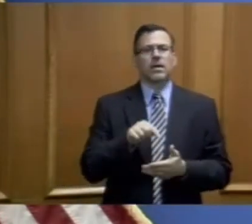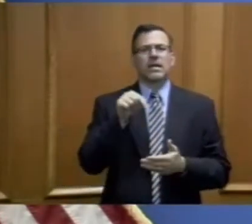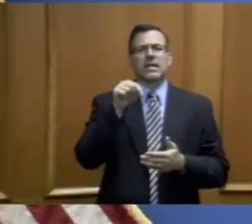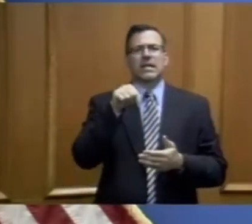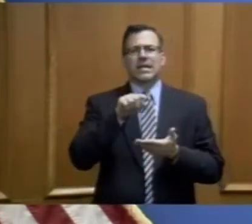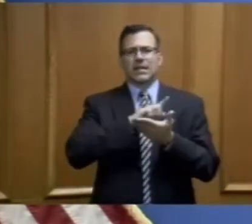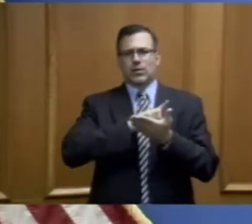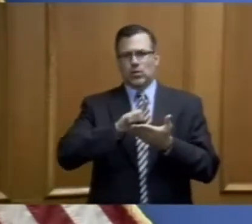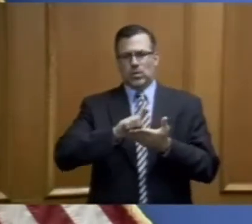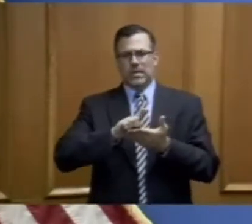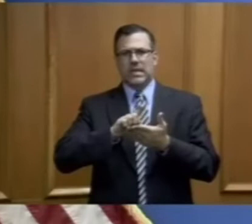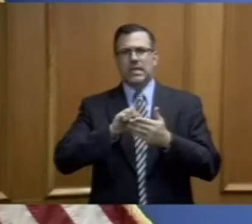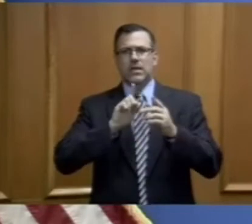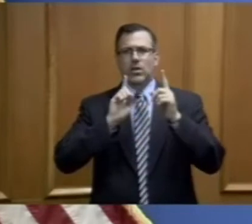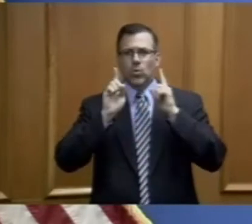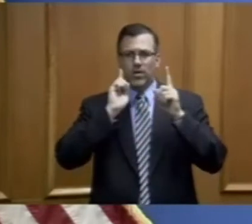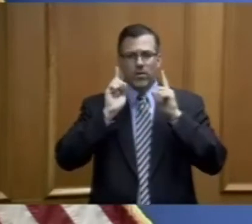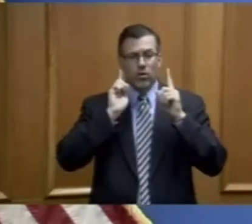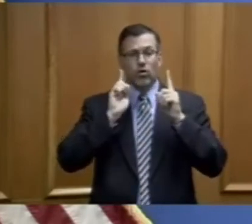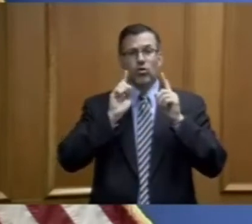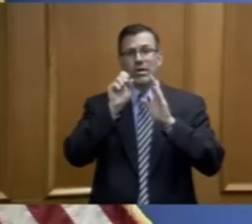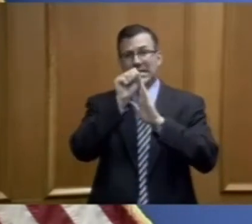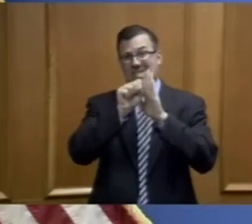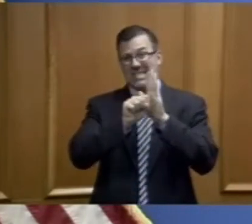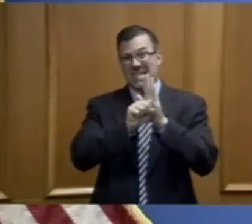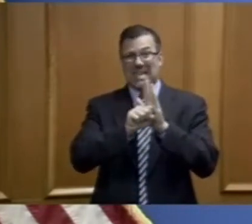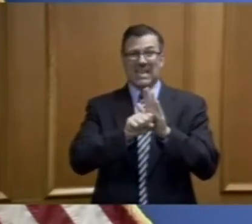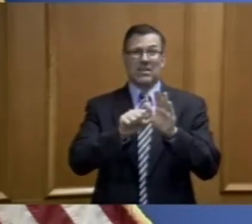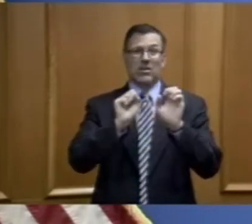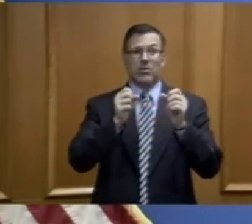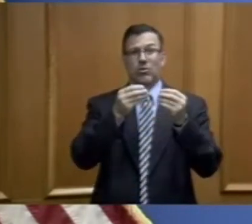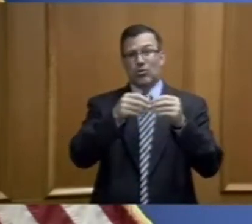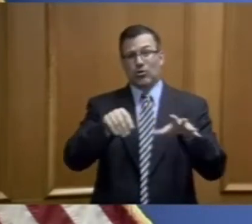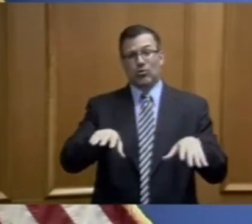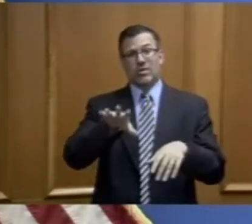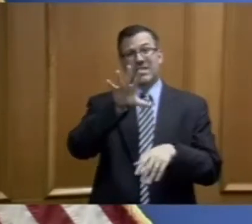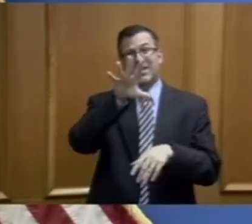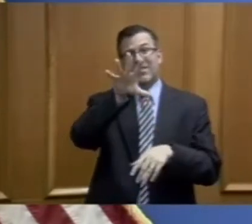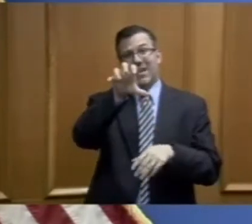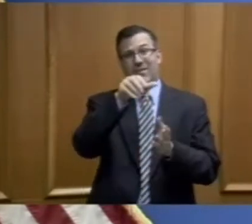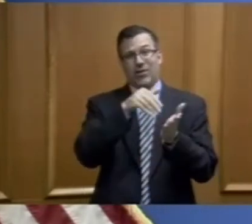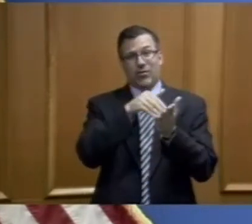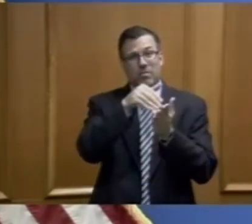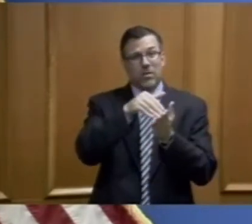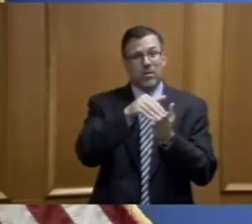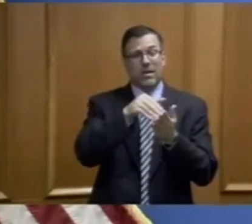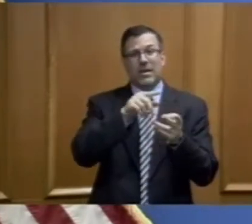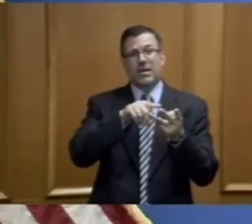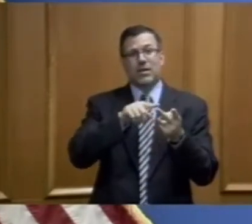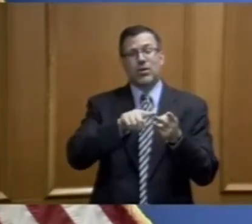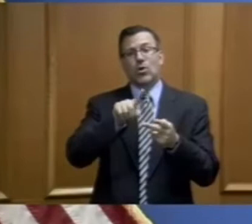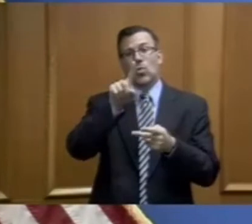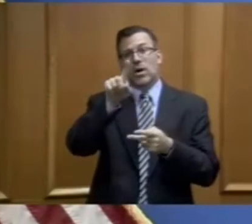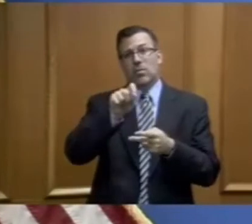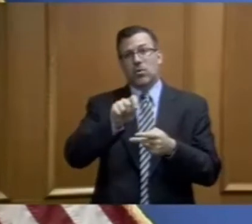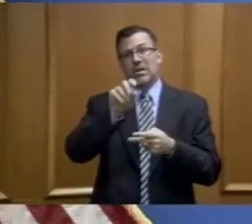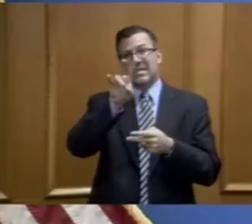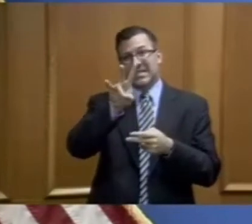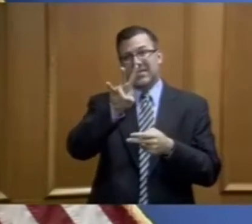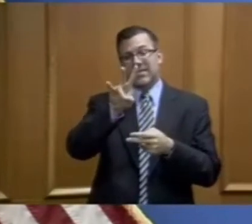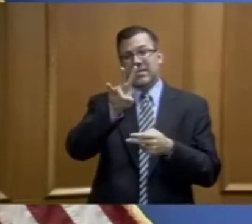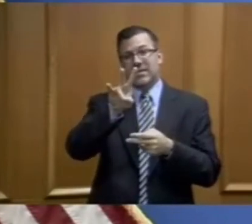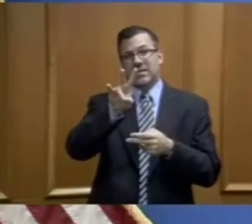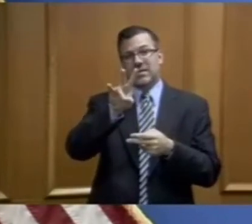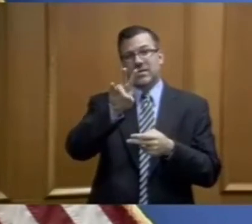heard revenue shortfall projections that range from $500 million to $1.7 billion. Your administration